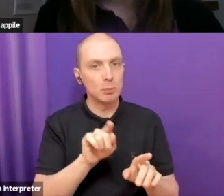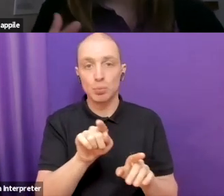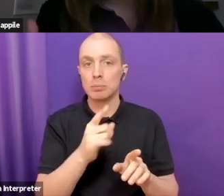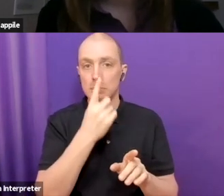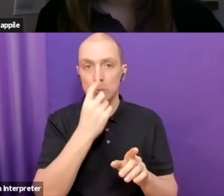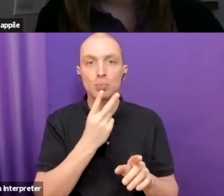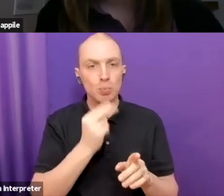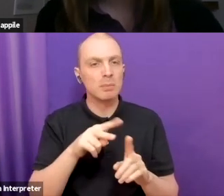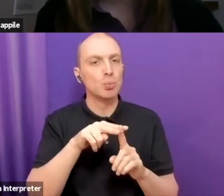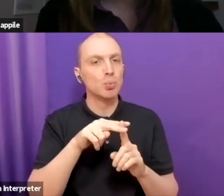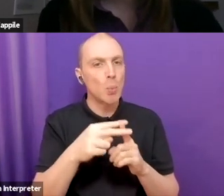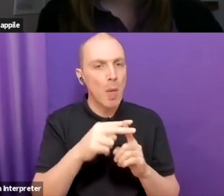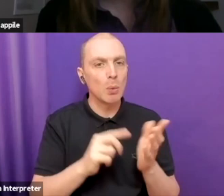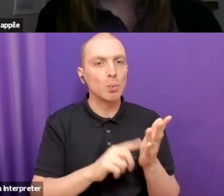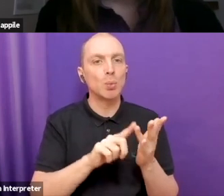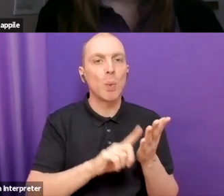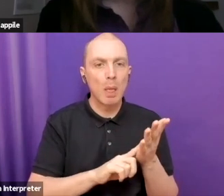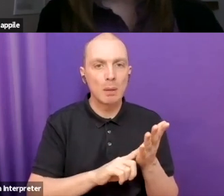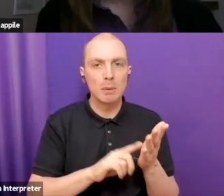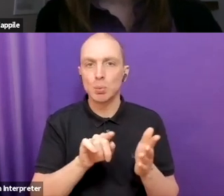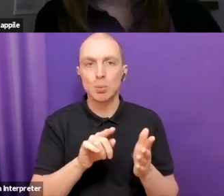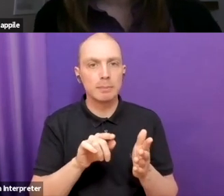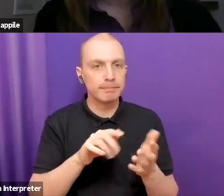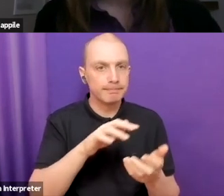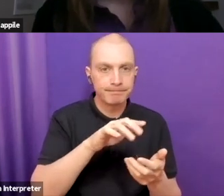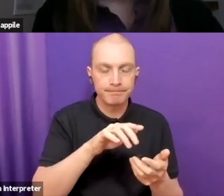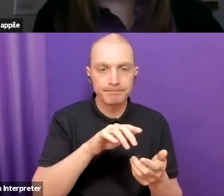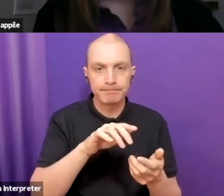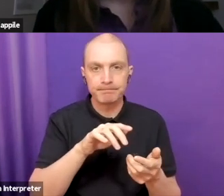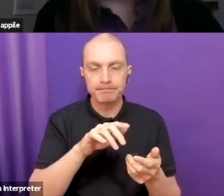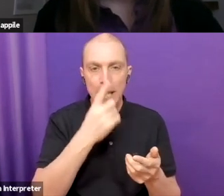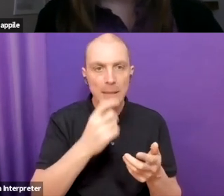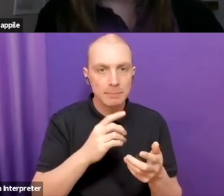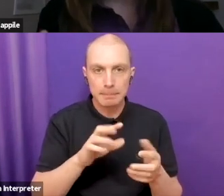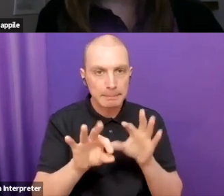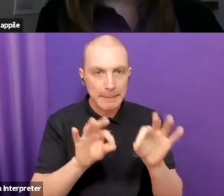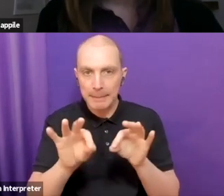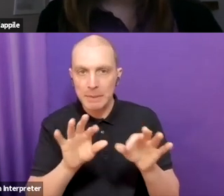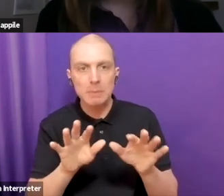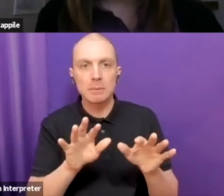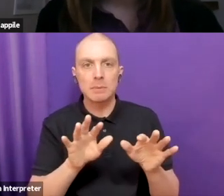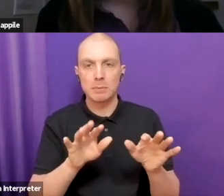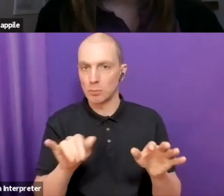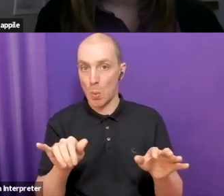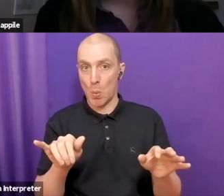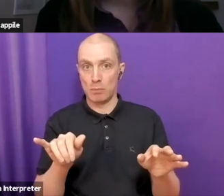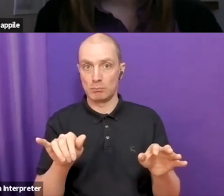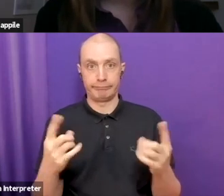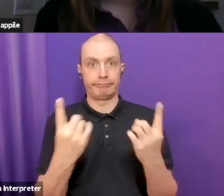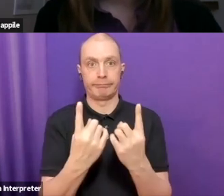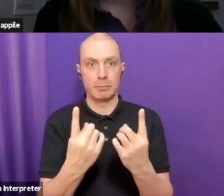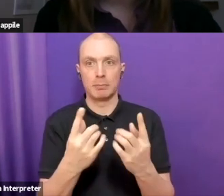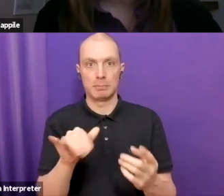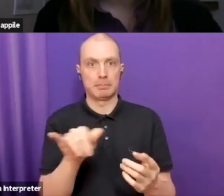the complexity of the situation to choose which one you prefer. There is one big difference between the